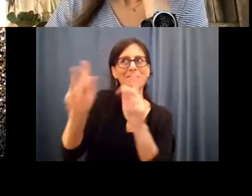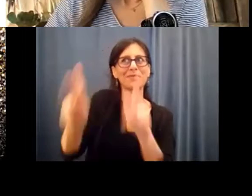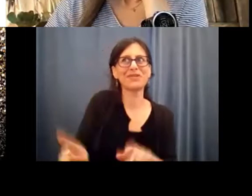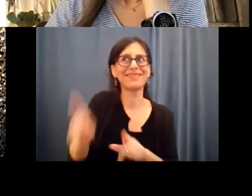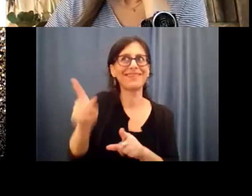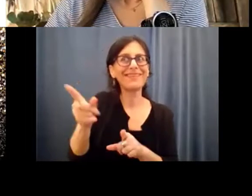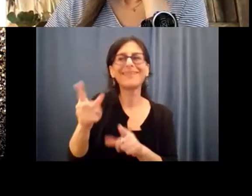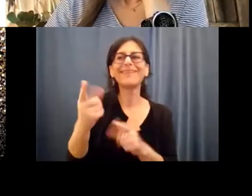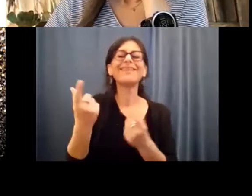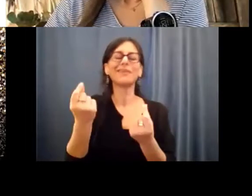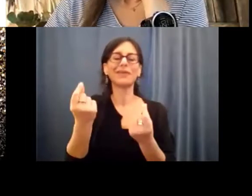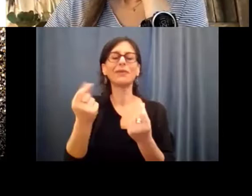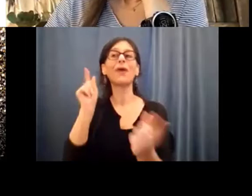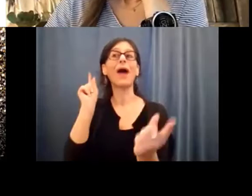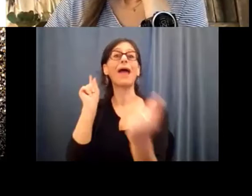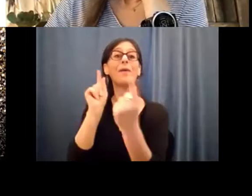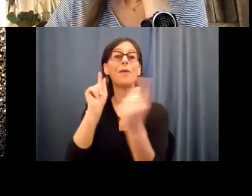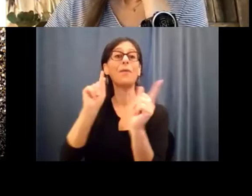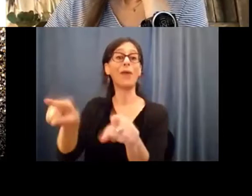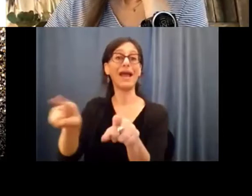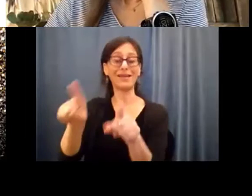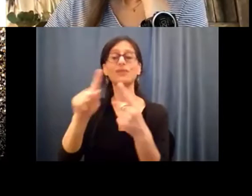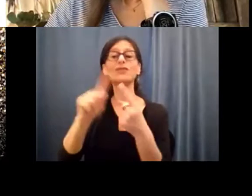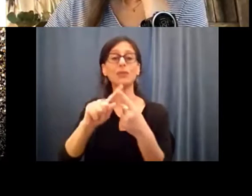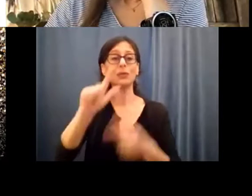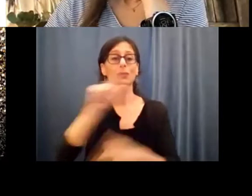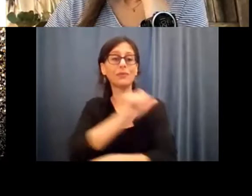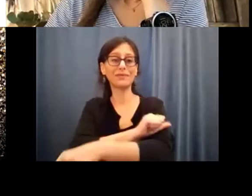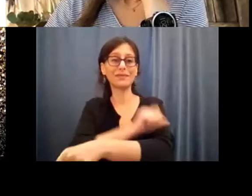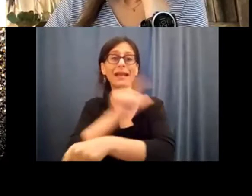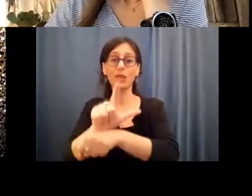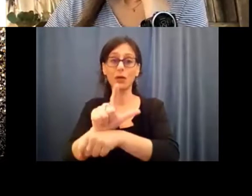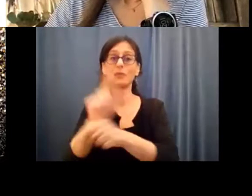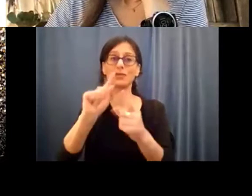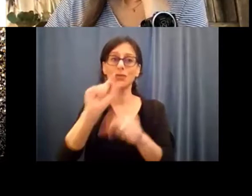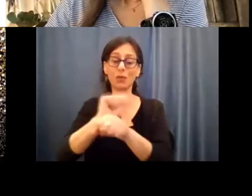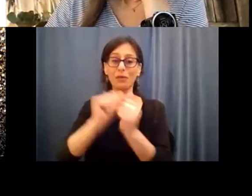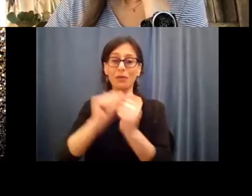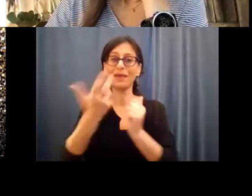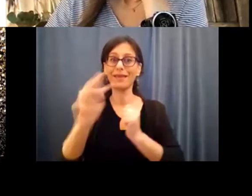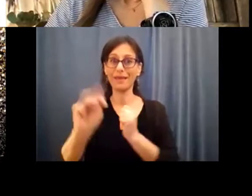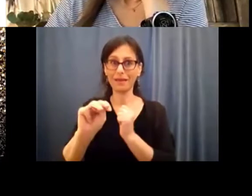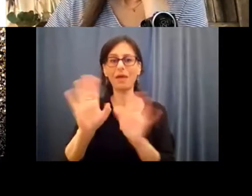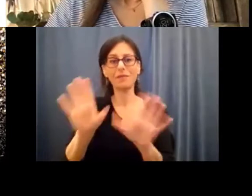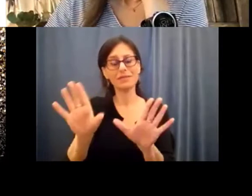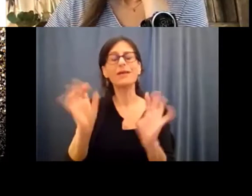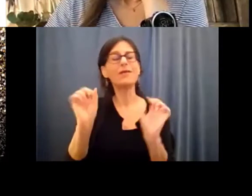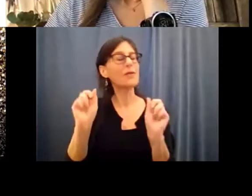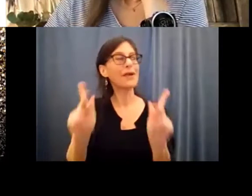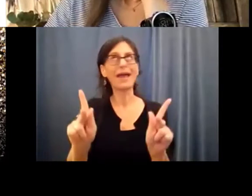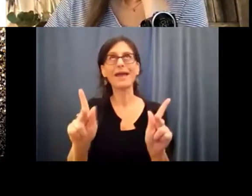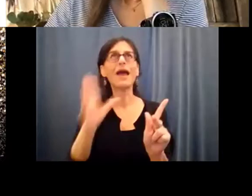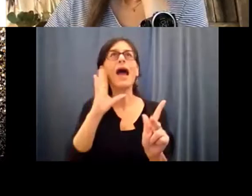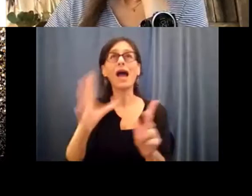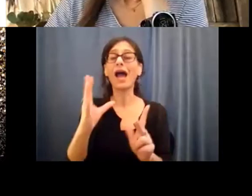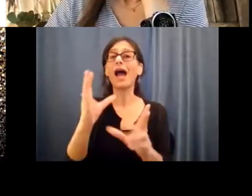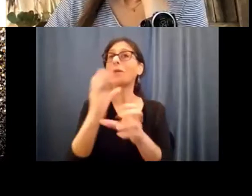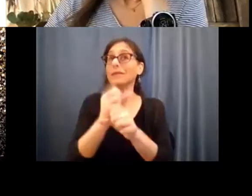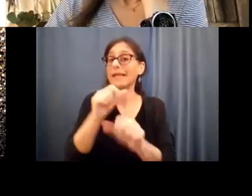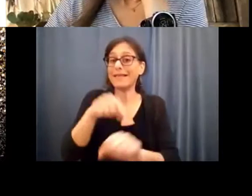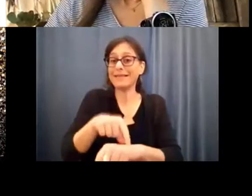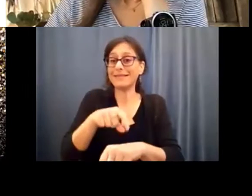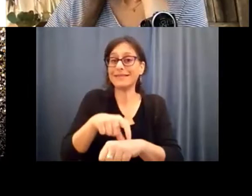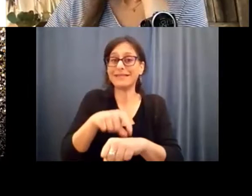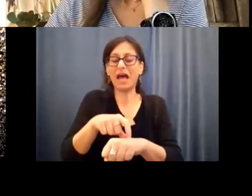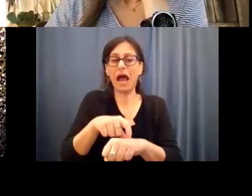And so I actually went to St. Louis to work with him. So I literally was like, okay, I'm gonna take this time,